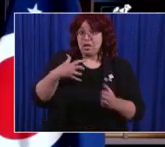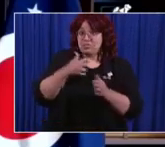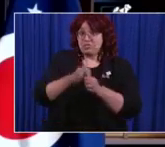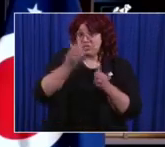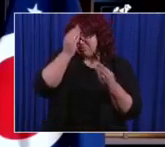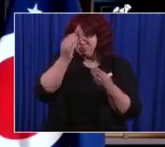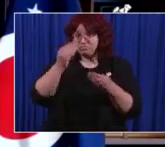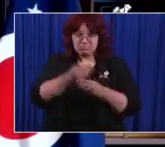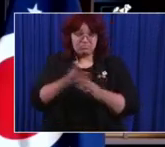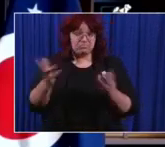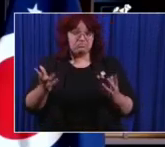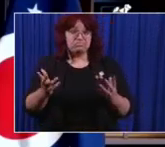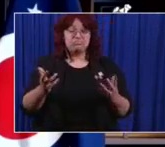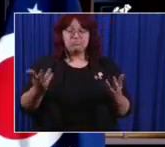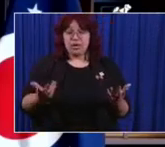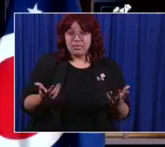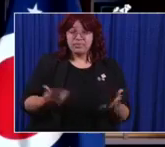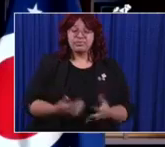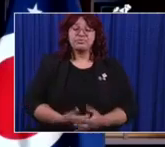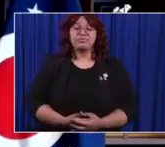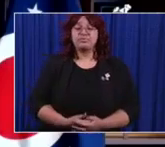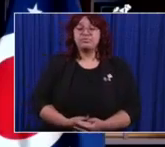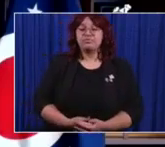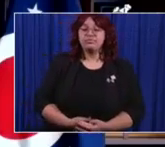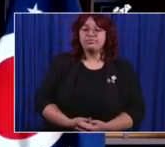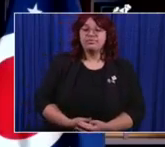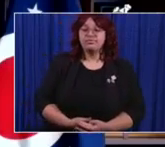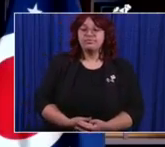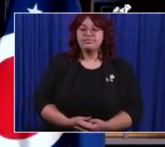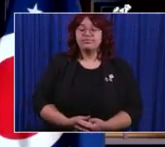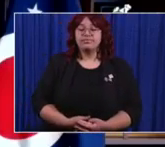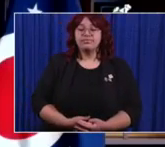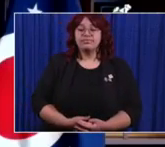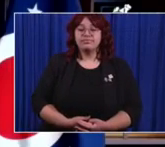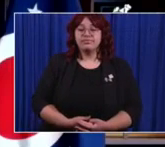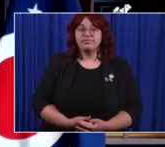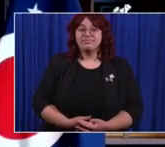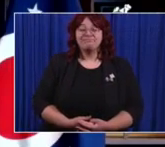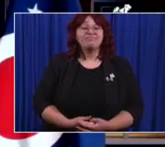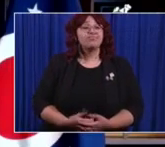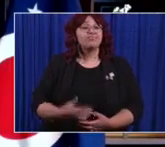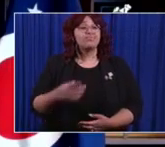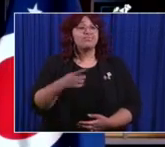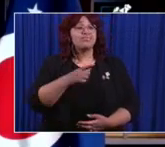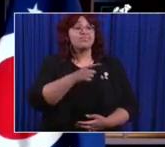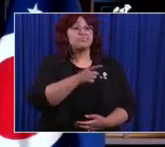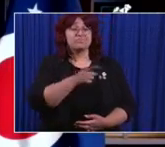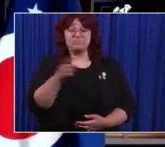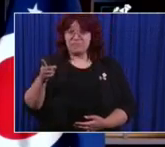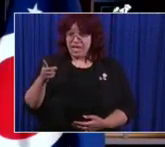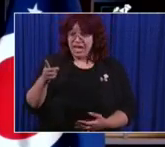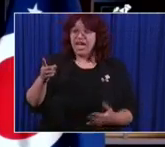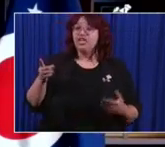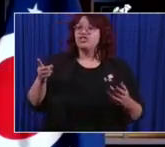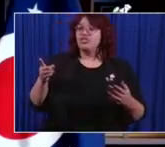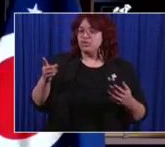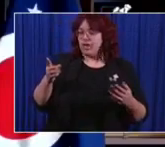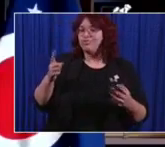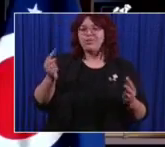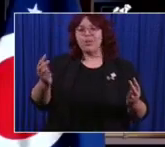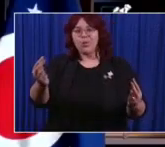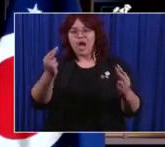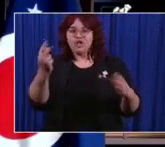As our attendees will recall, as a result of the wide availability of both jobs and